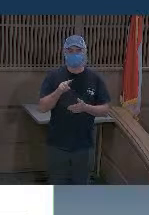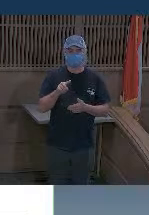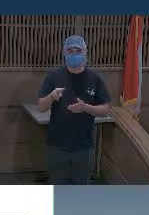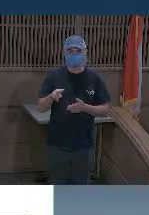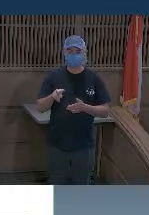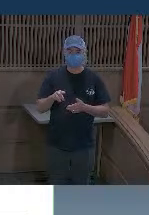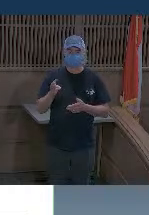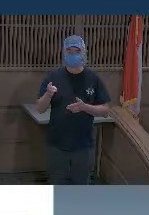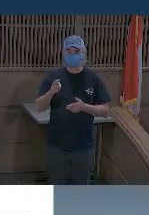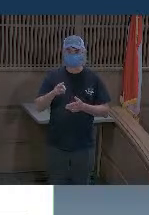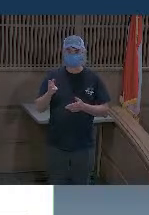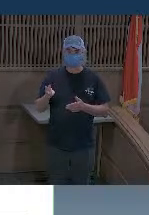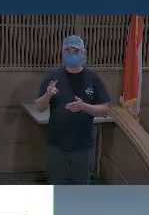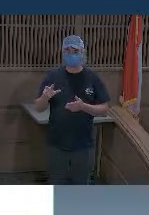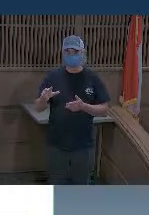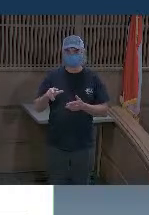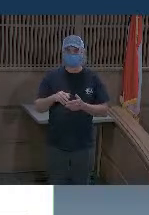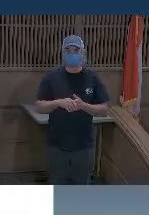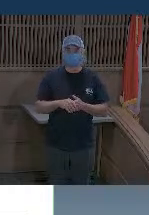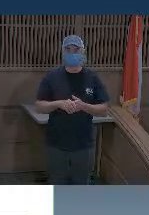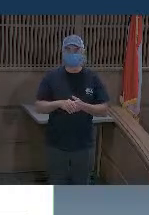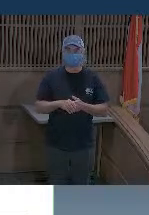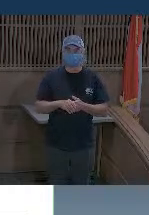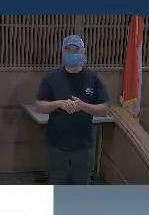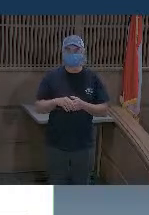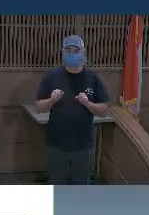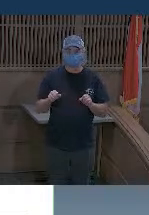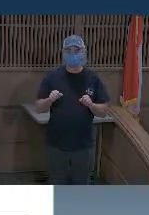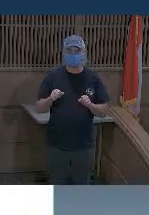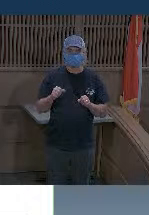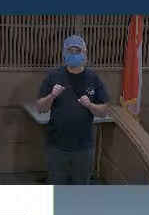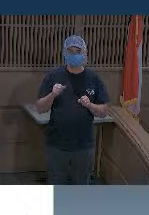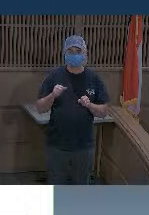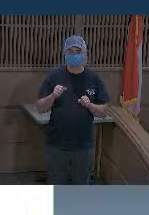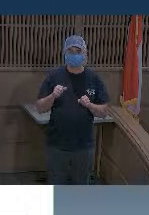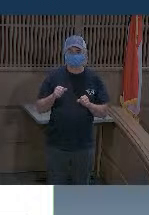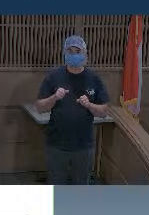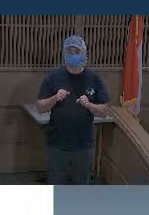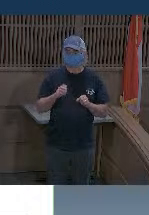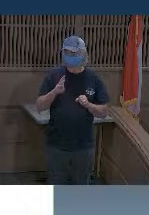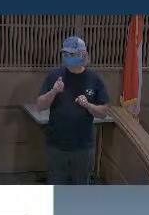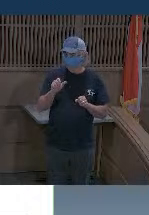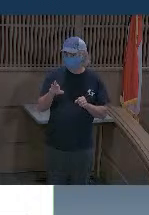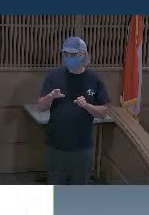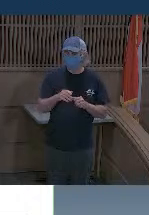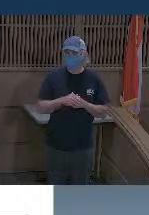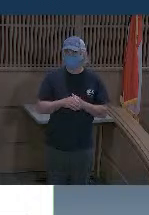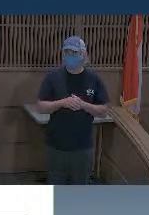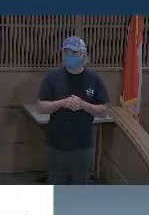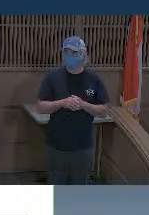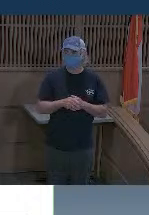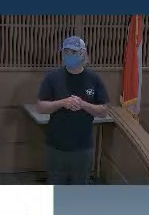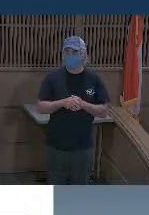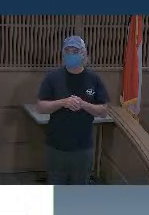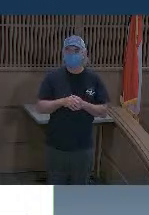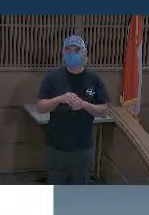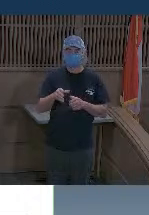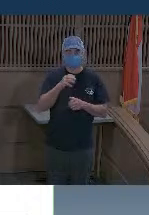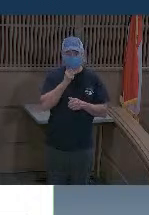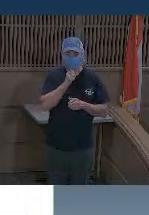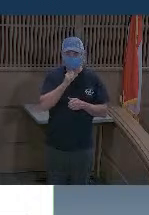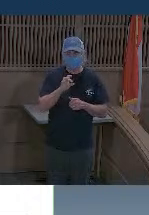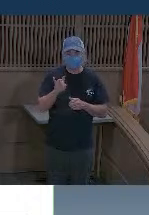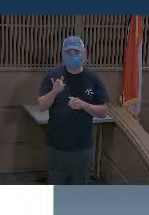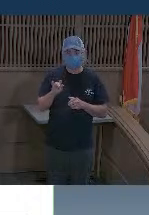Moderna, and just to give you the qualifications, if you're eligible for a booster for Moderna, if you're at least 65, or if you're at least 18 years old and